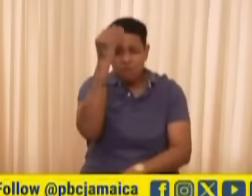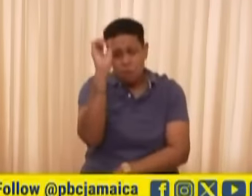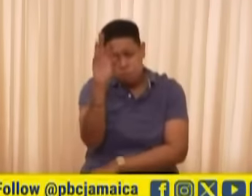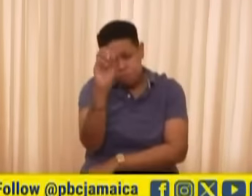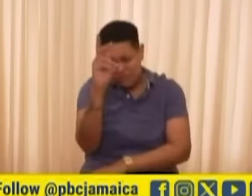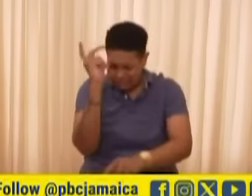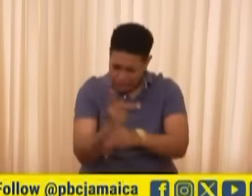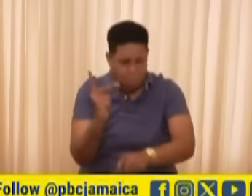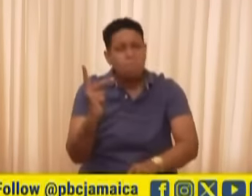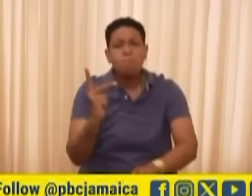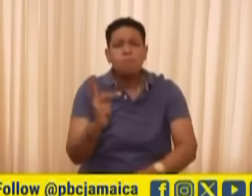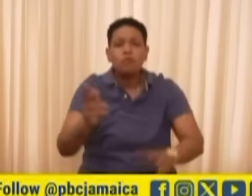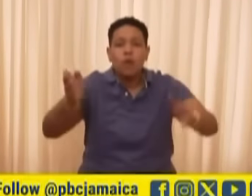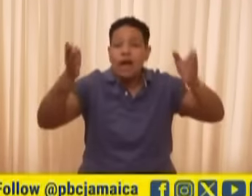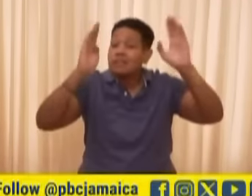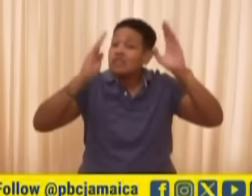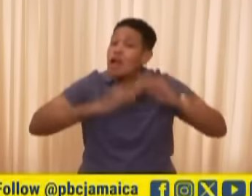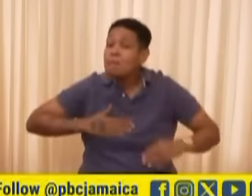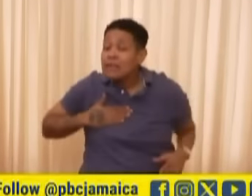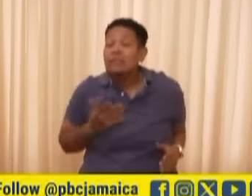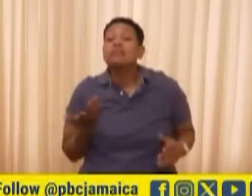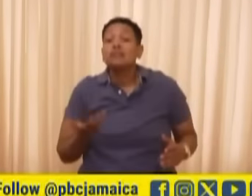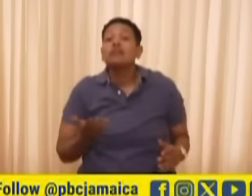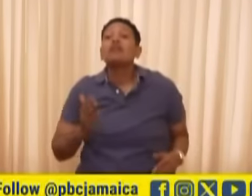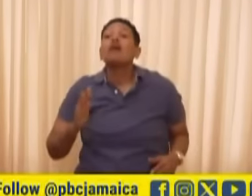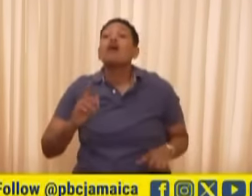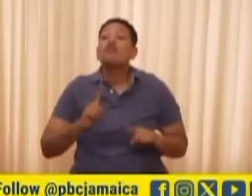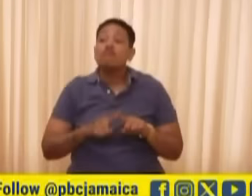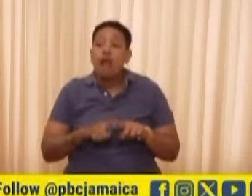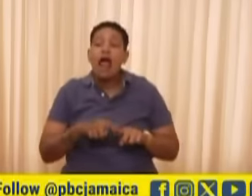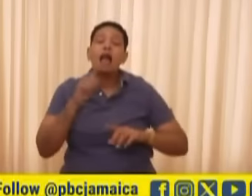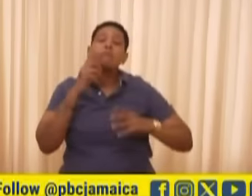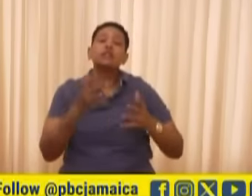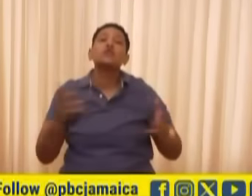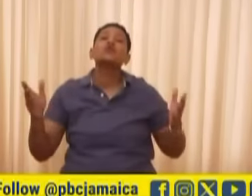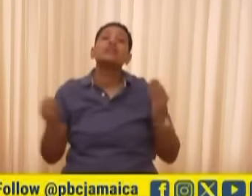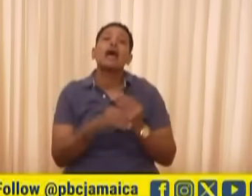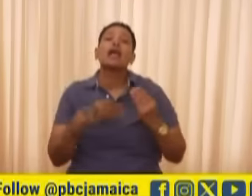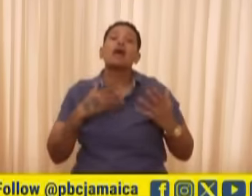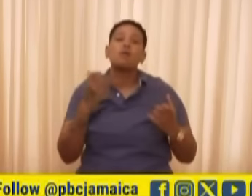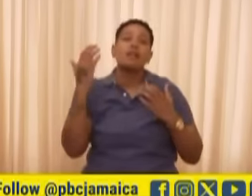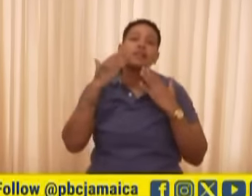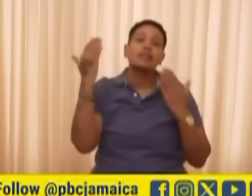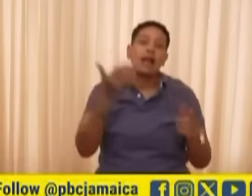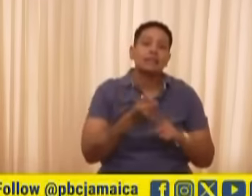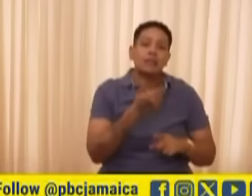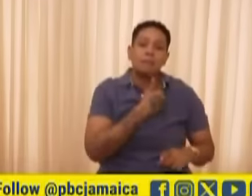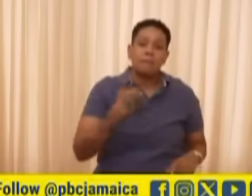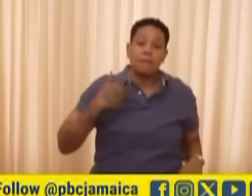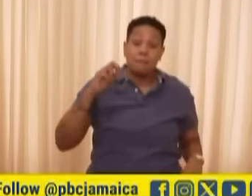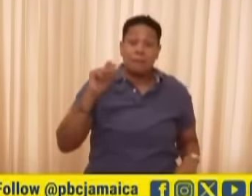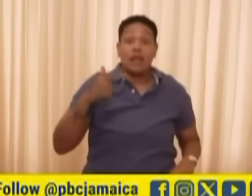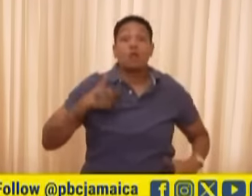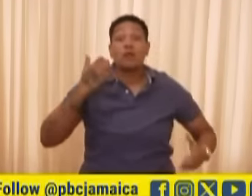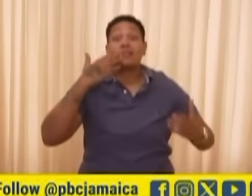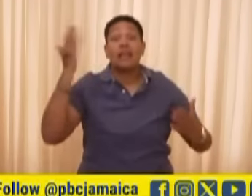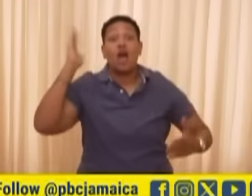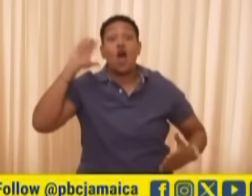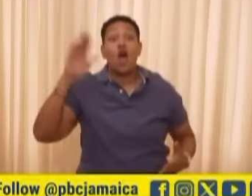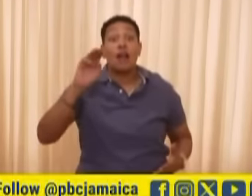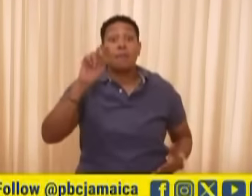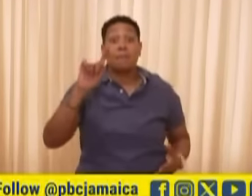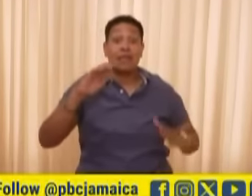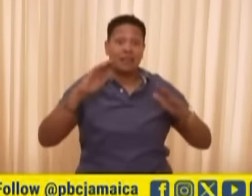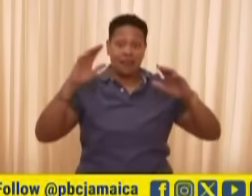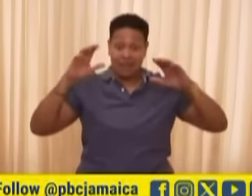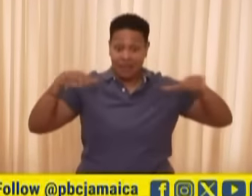So please pay attention to reliable sources. And I want to thank the members of the media. I want to thank all of the media